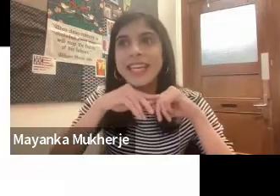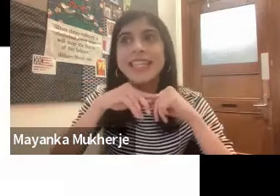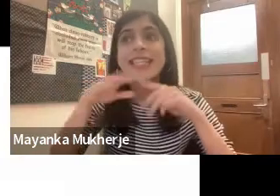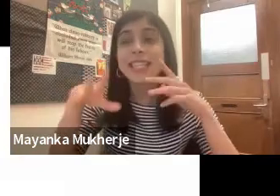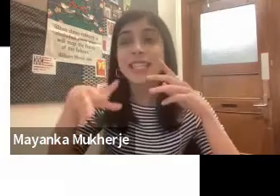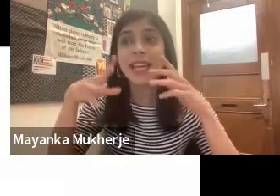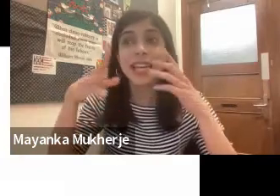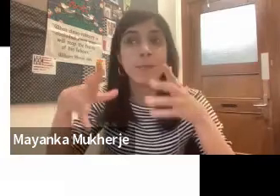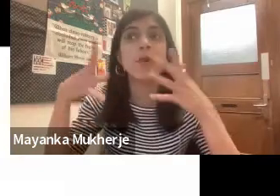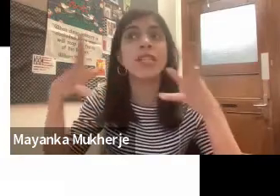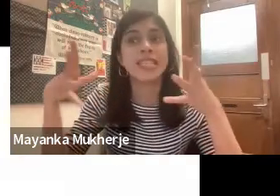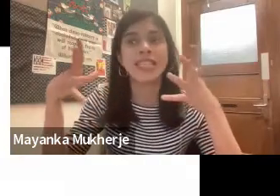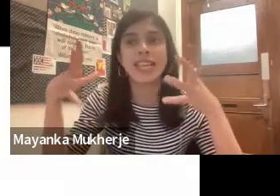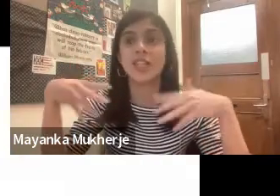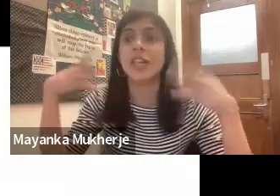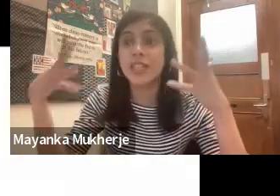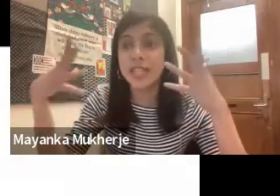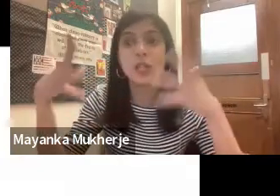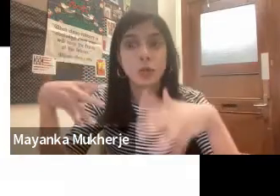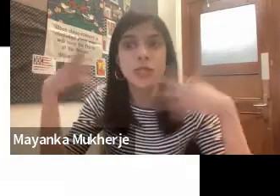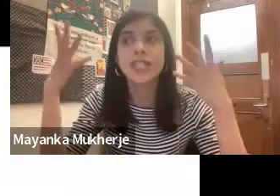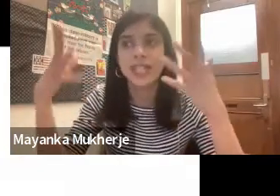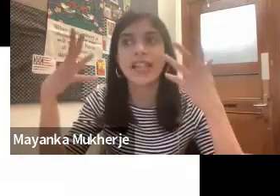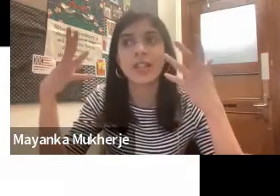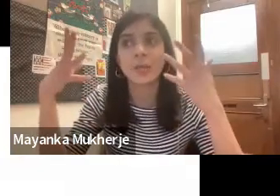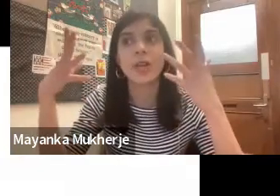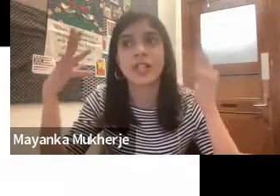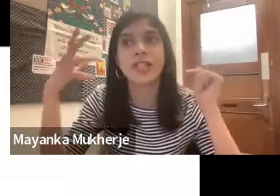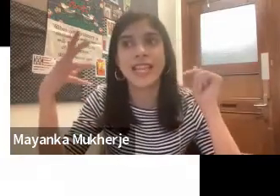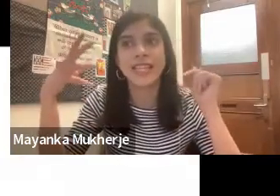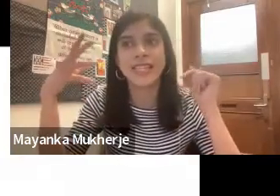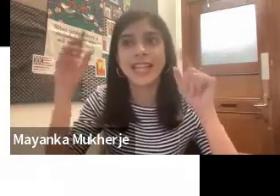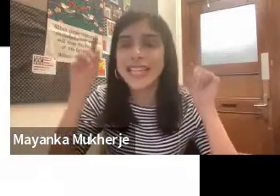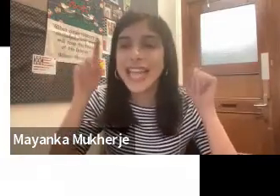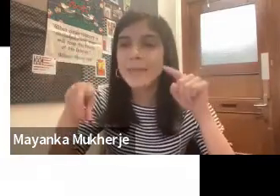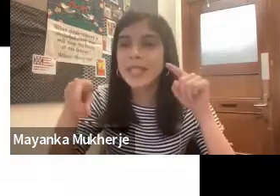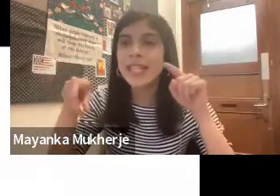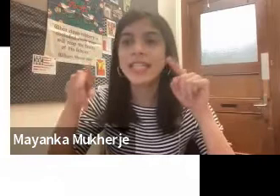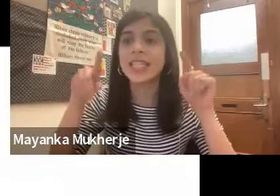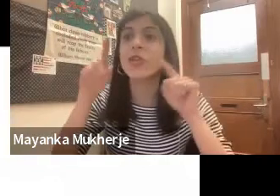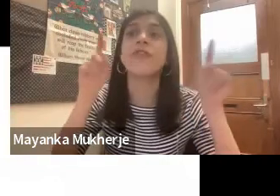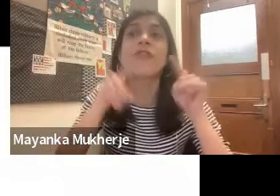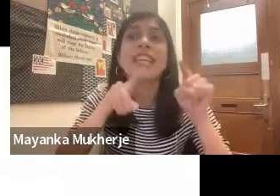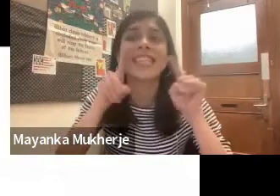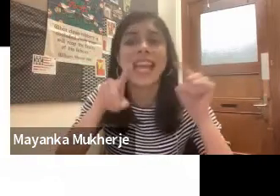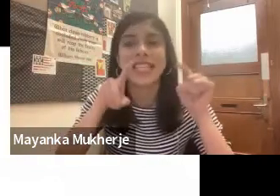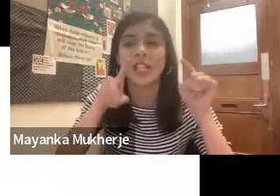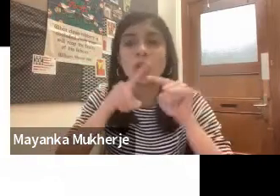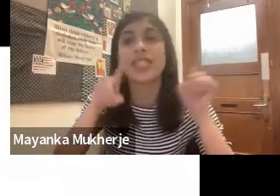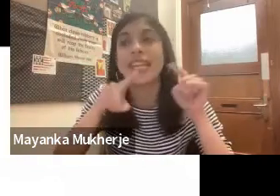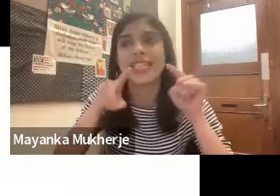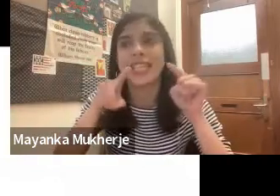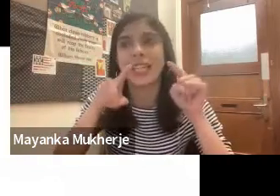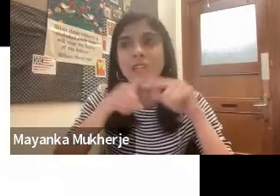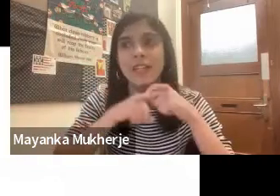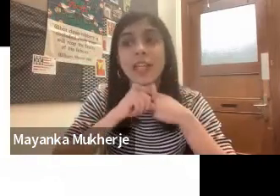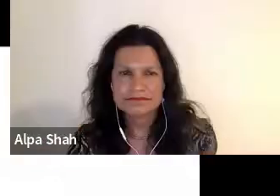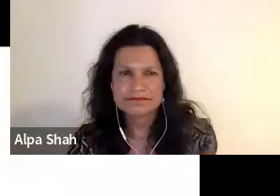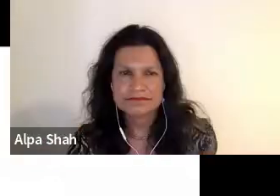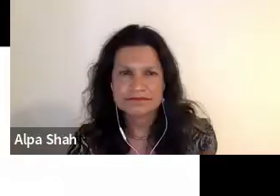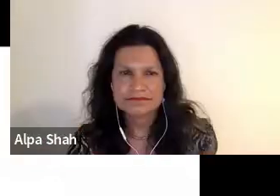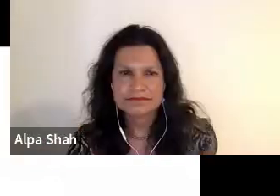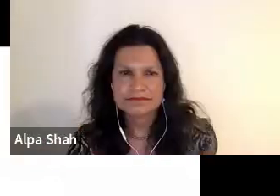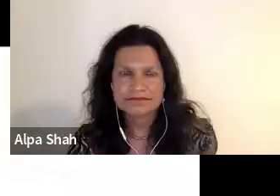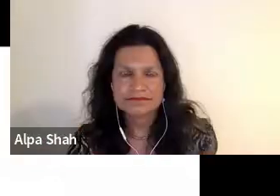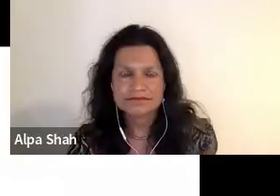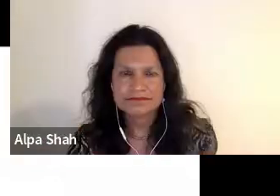presence. This is an important insight generated through this anthropological lens, that emptiness is not a fixed category or a static category,